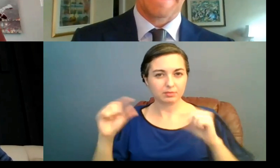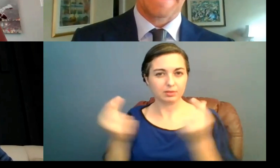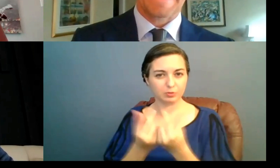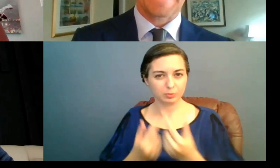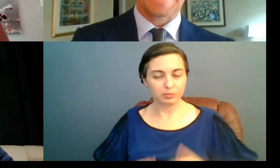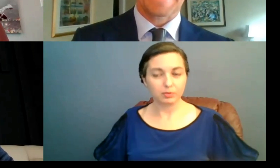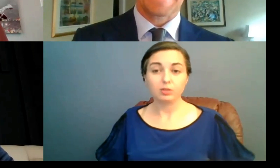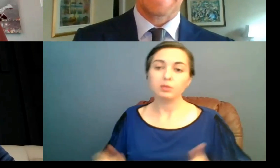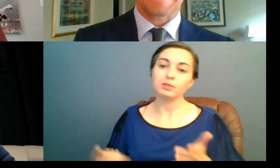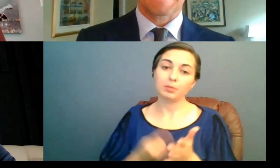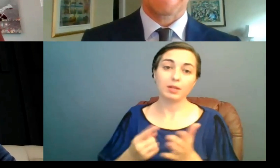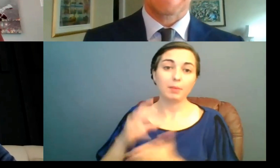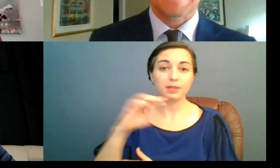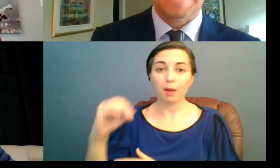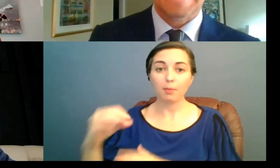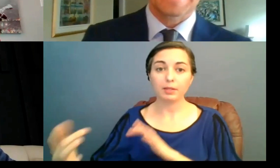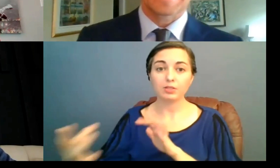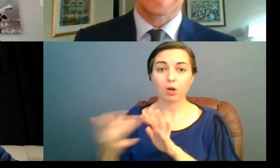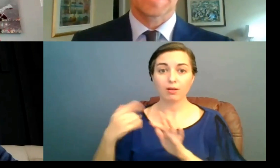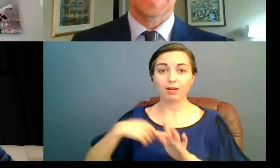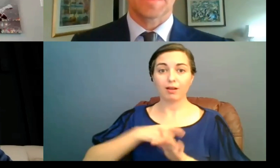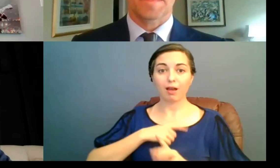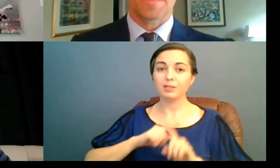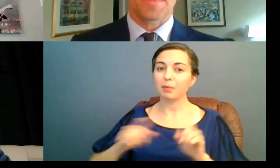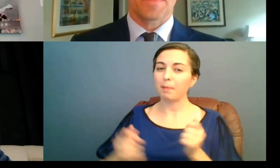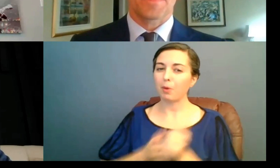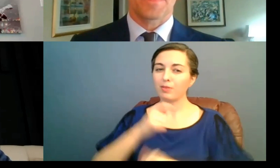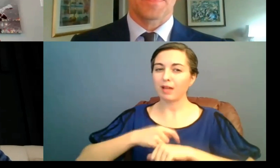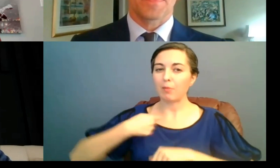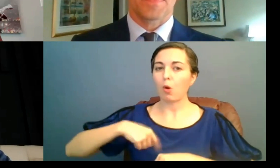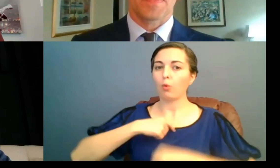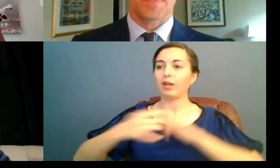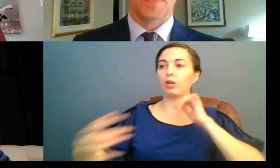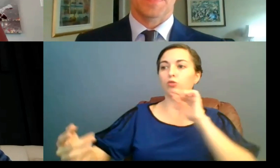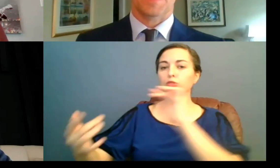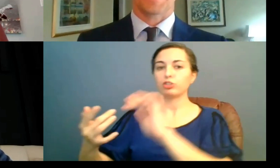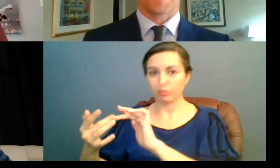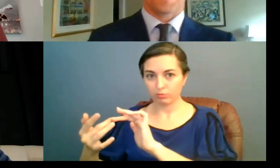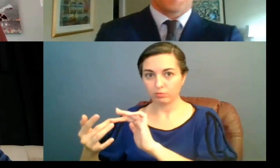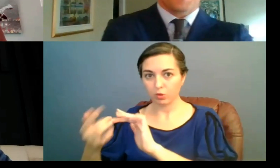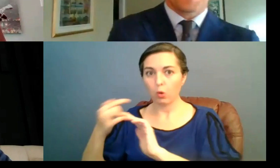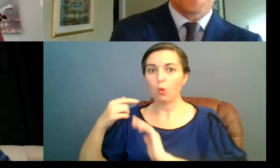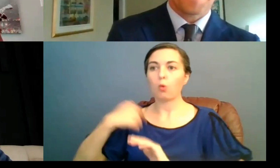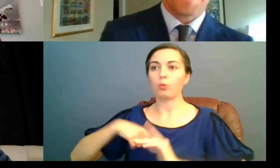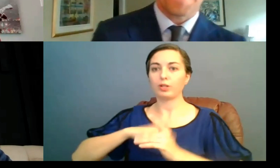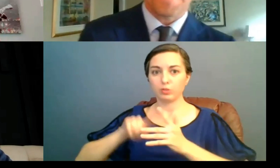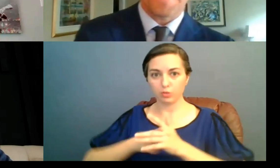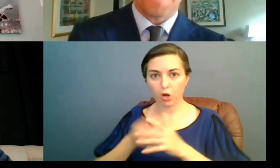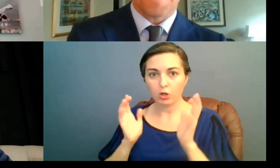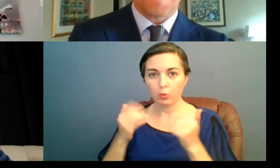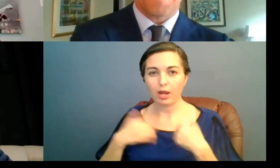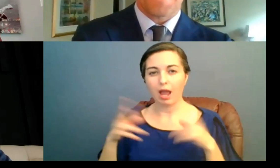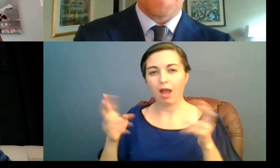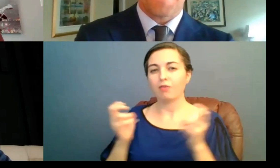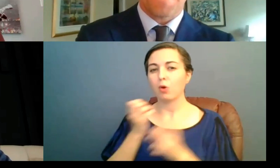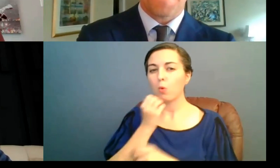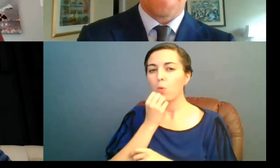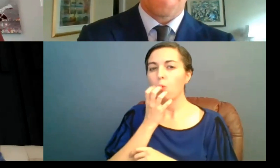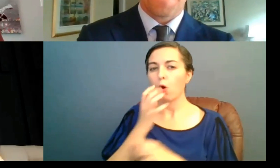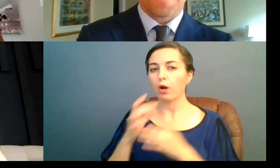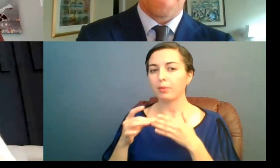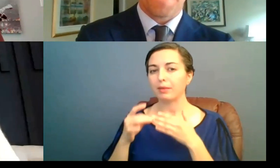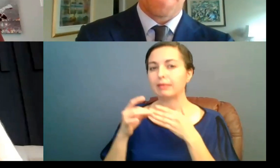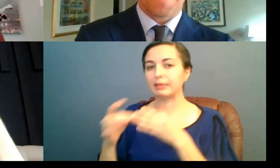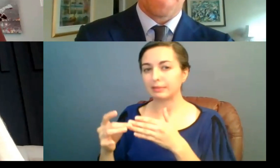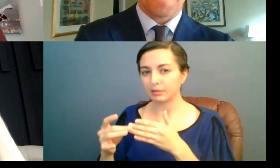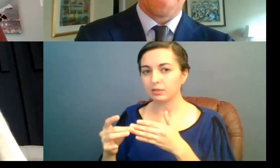companies that reach out, but I would say most of the time not. A lot of times we do have warm leads. So our sales